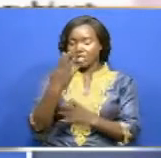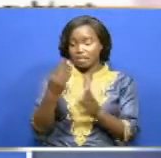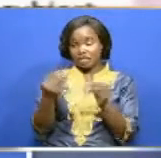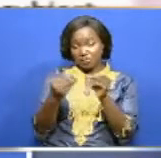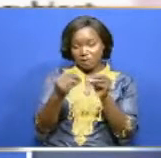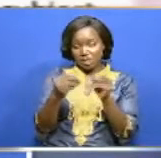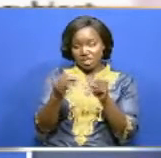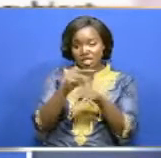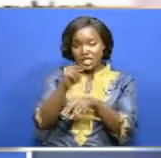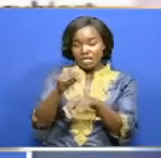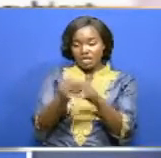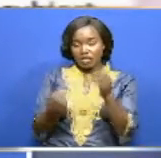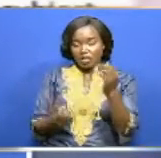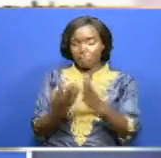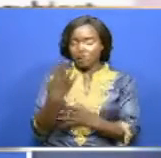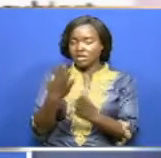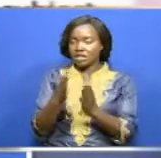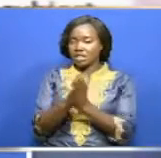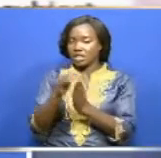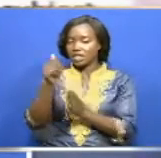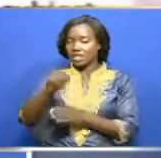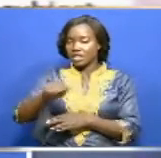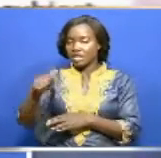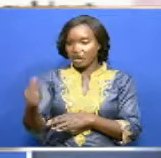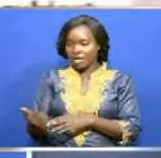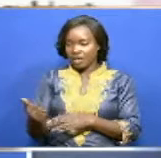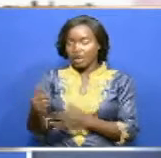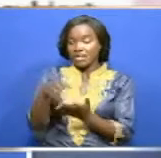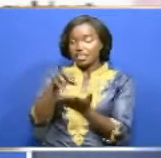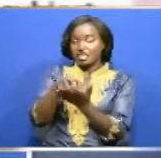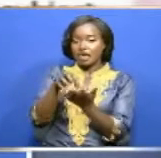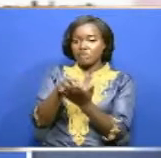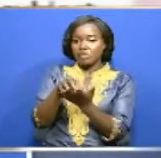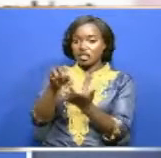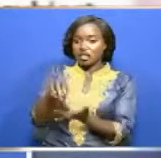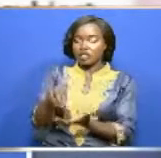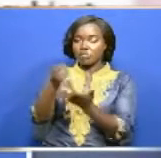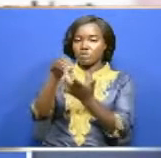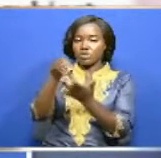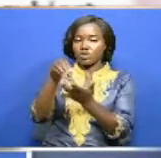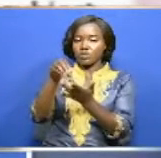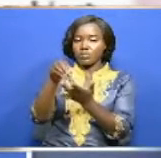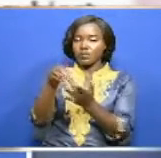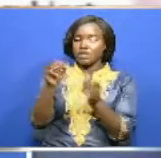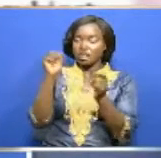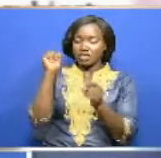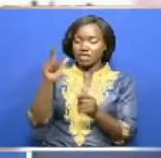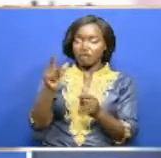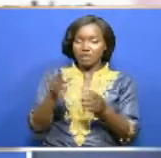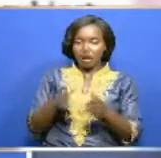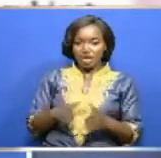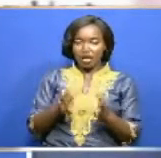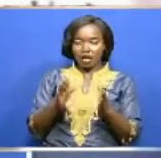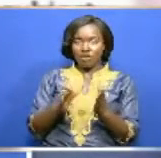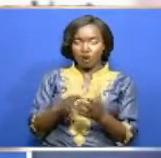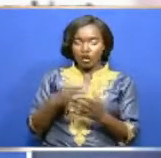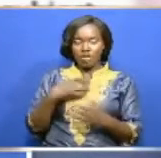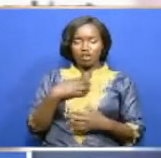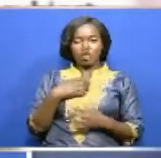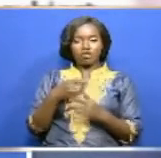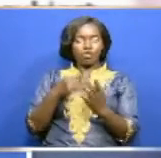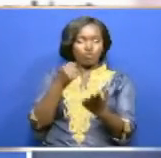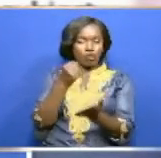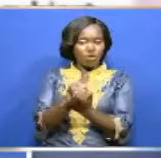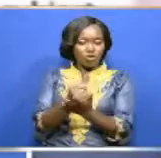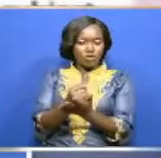of national emergency, and any other exceptional circumstances. They shall be allowed to take leave from office, subject to the